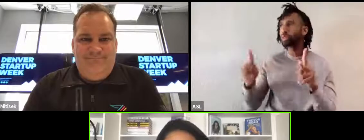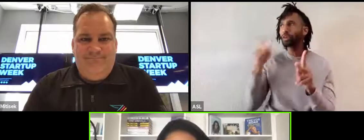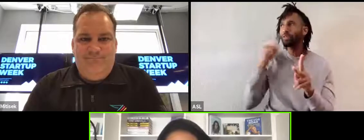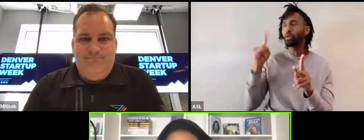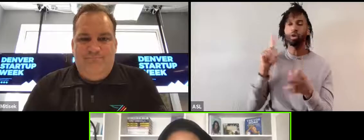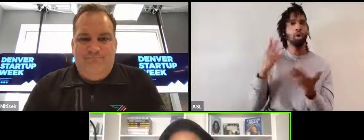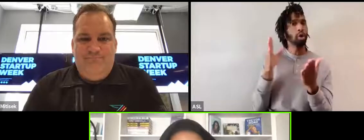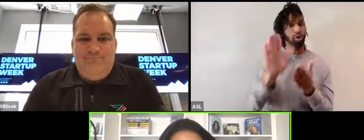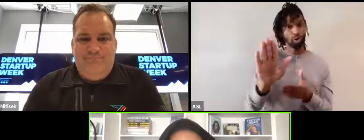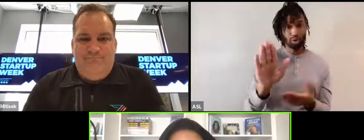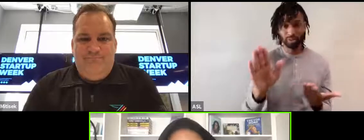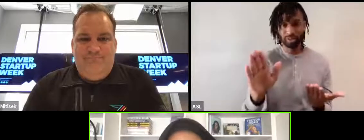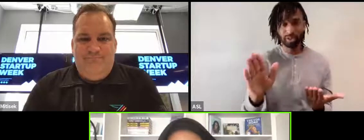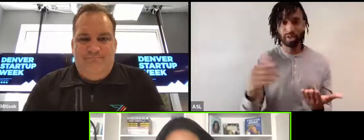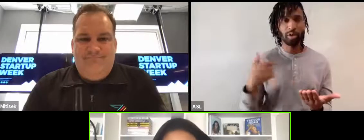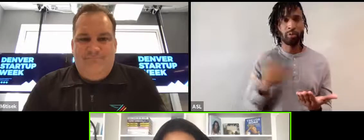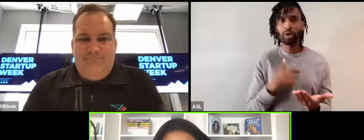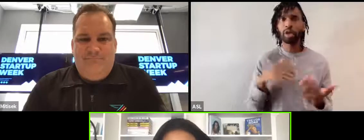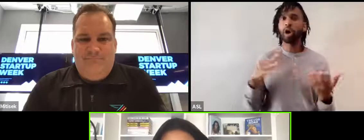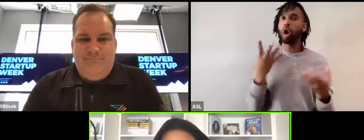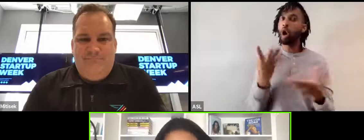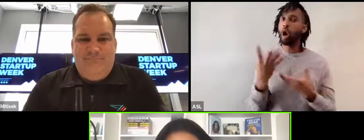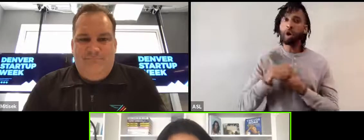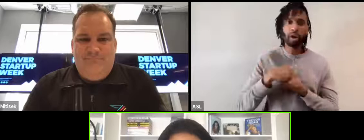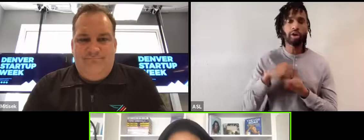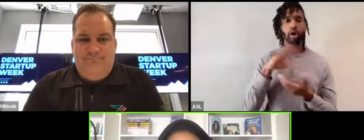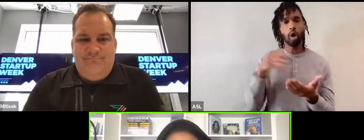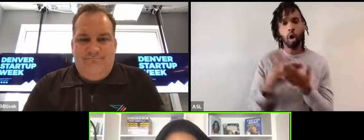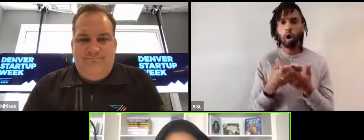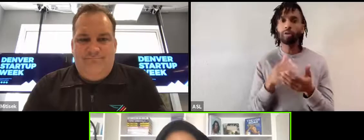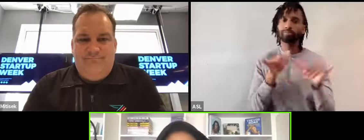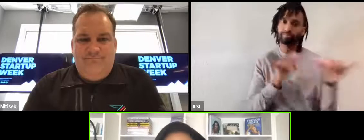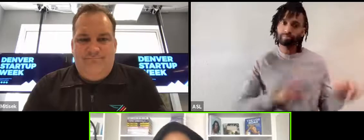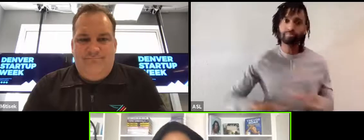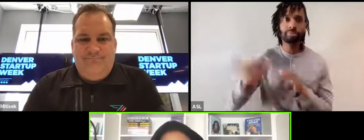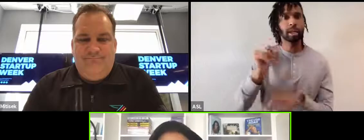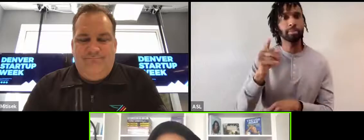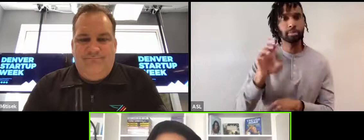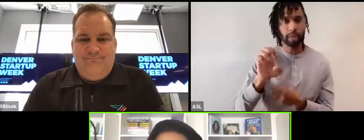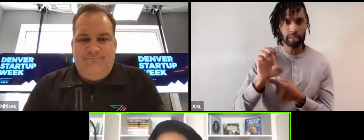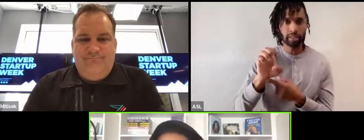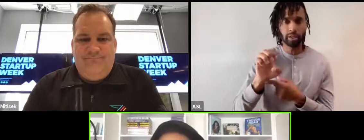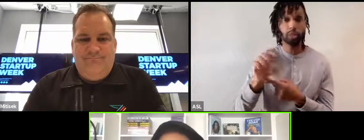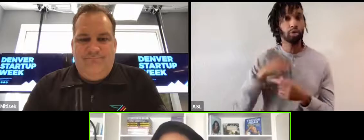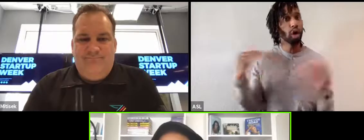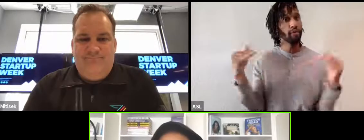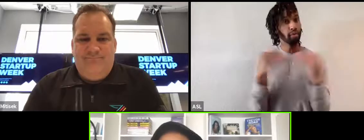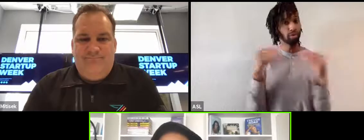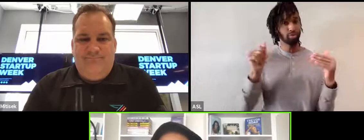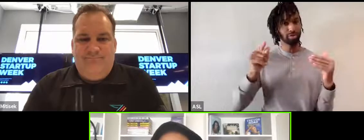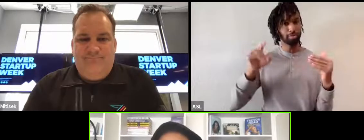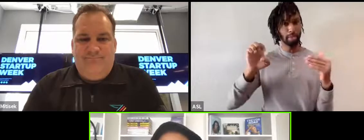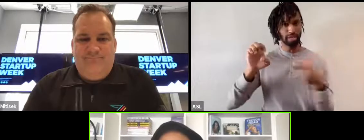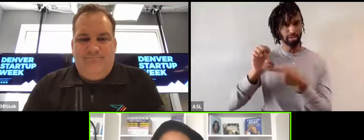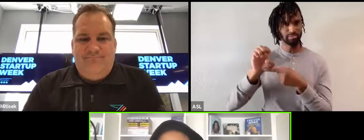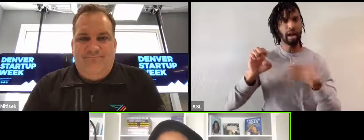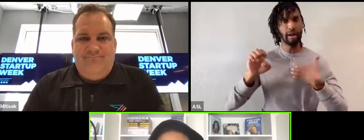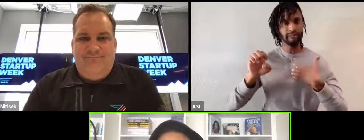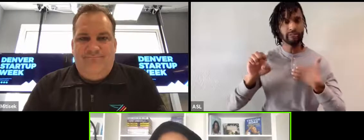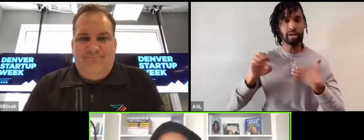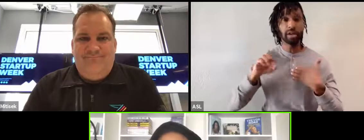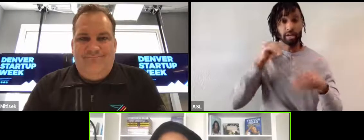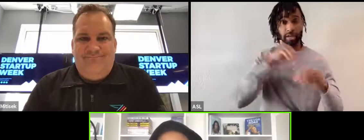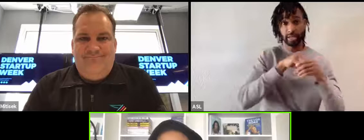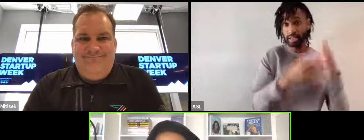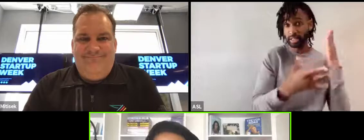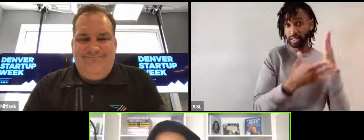already yours. Like, we have all inherited the same space. You have an equal space. in the tech